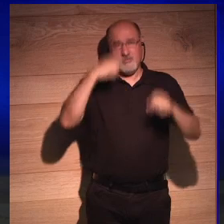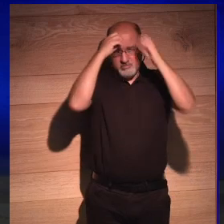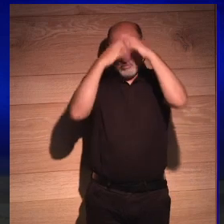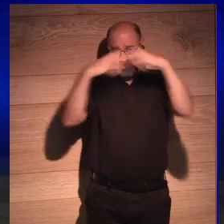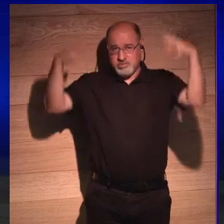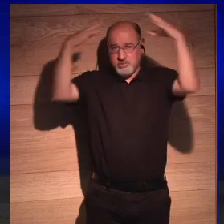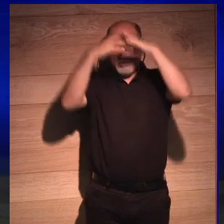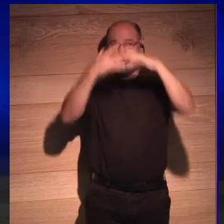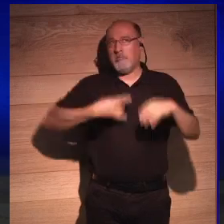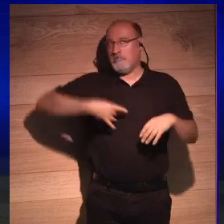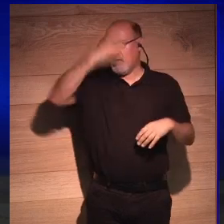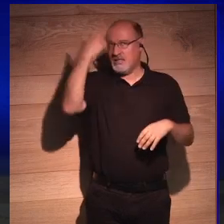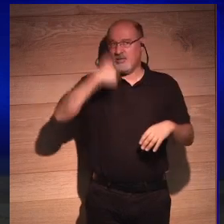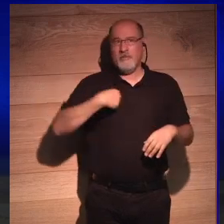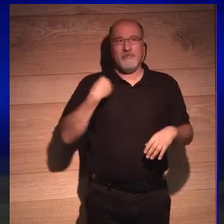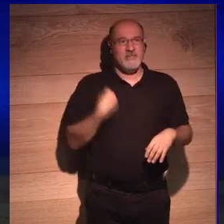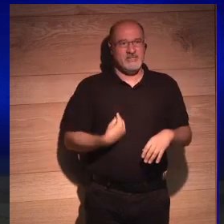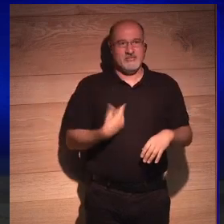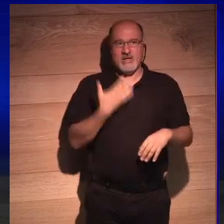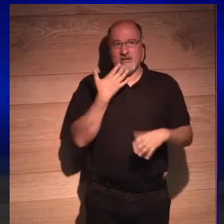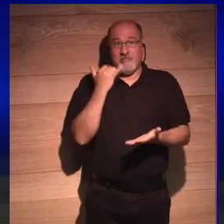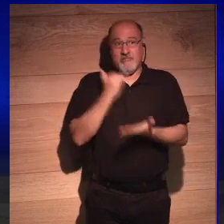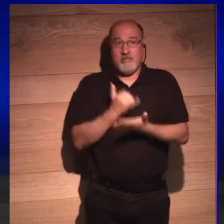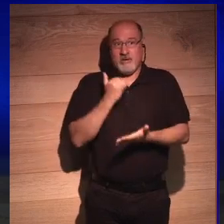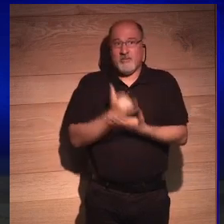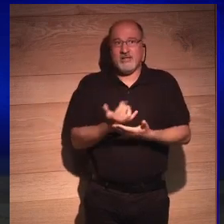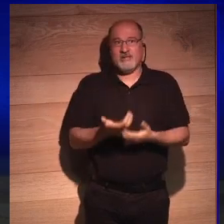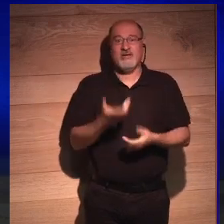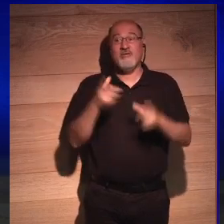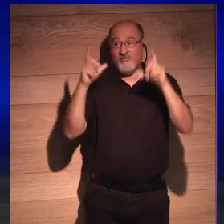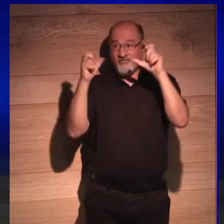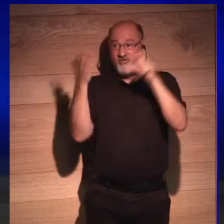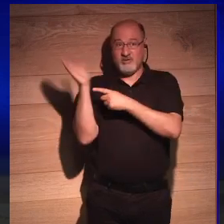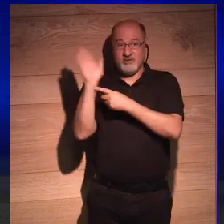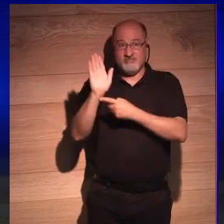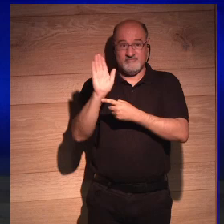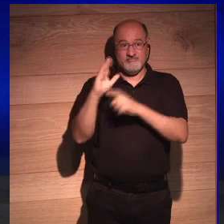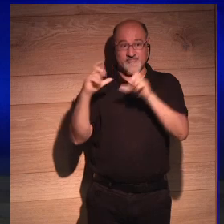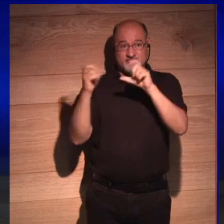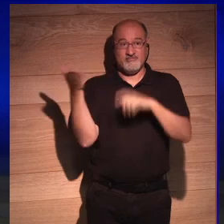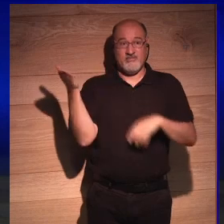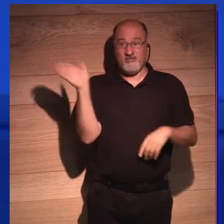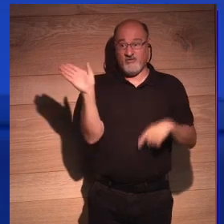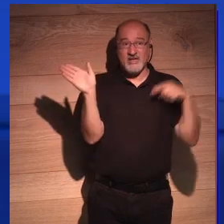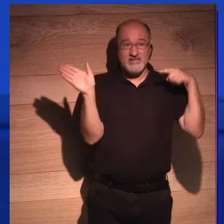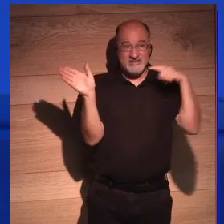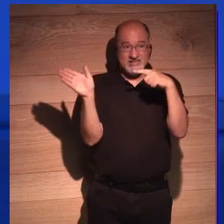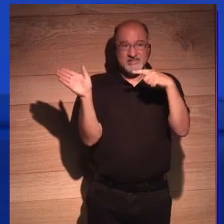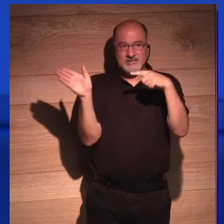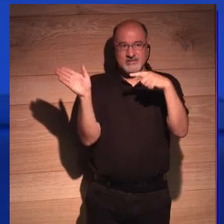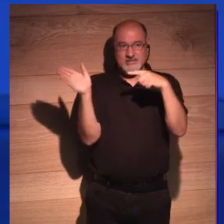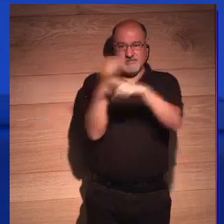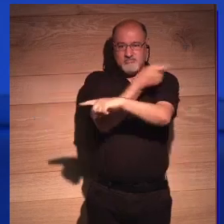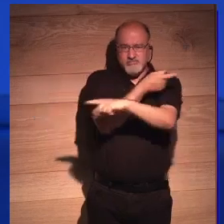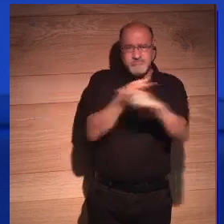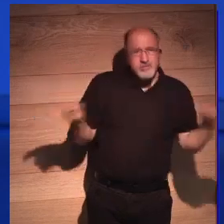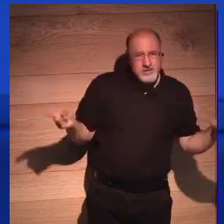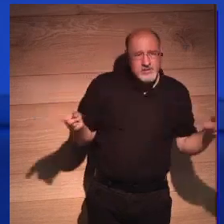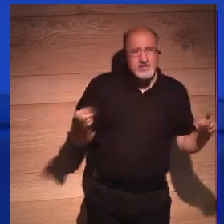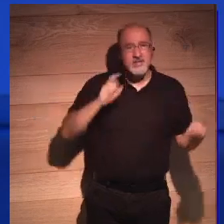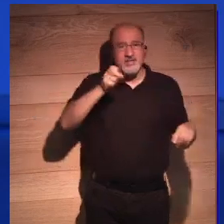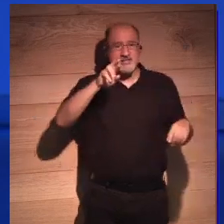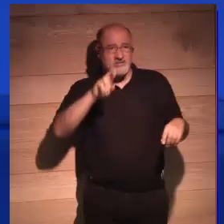this picture is because I want to show just what is different about it, fundamentally. So it was my lunch break, I was at